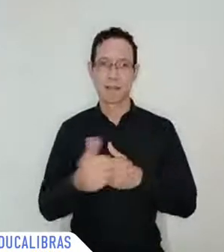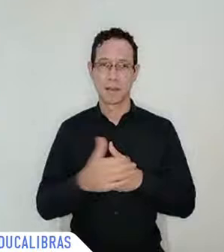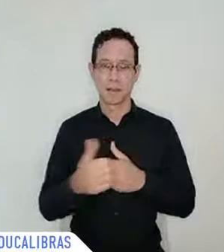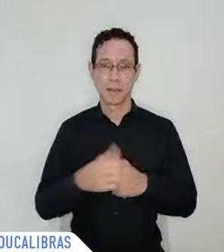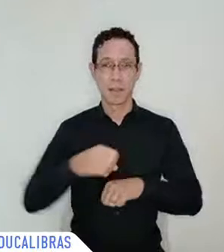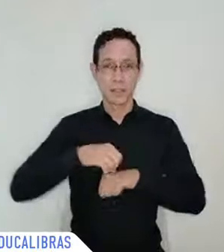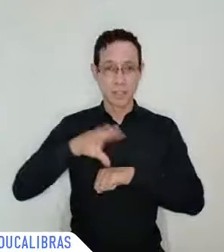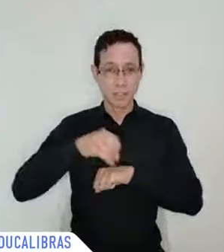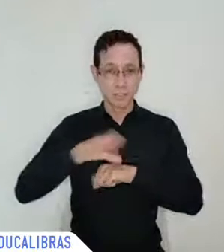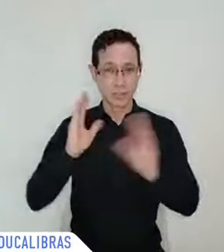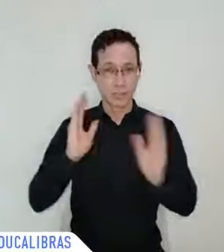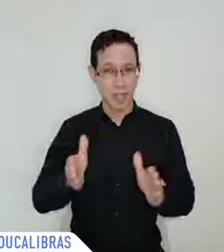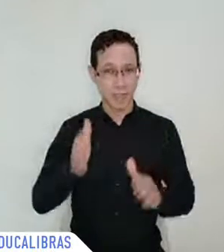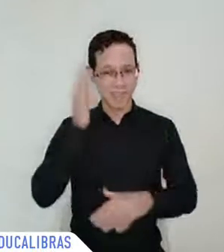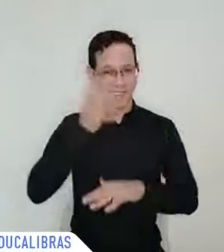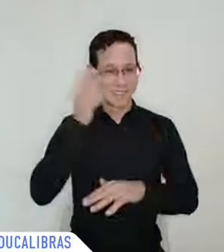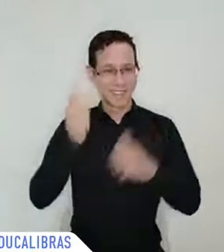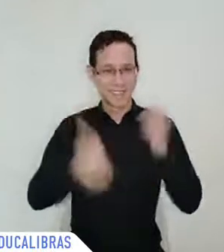express all